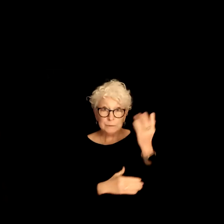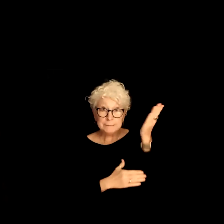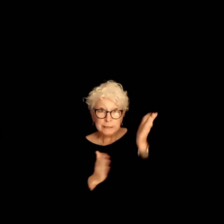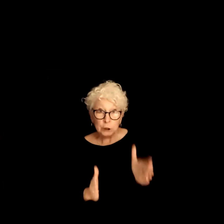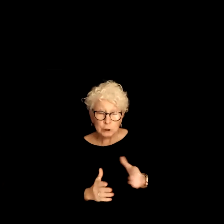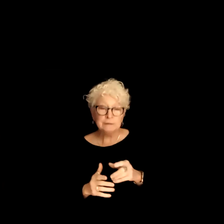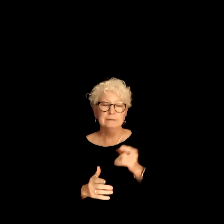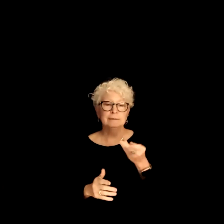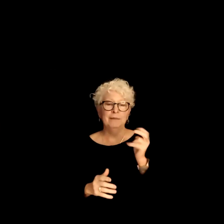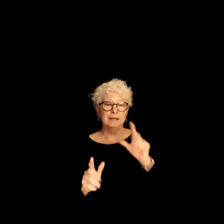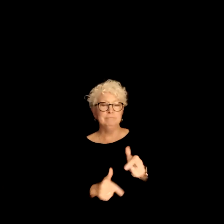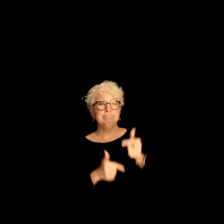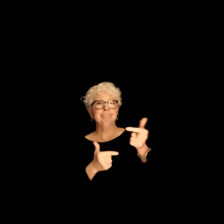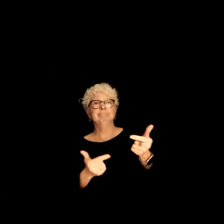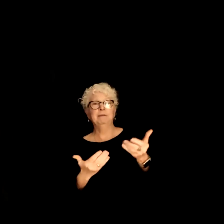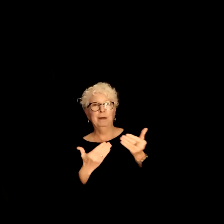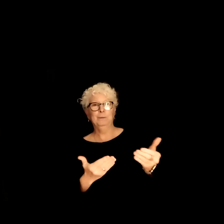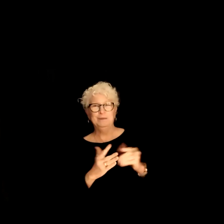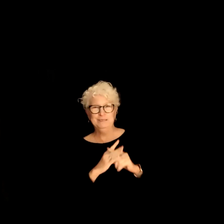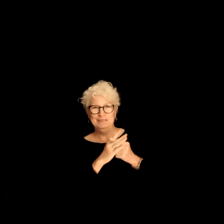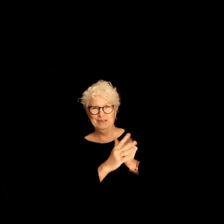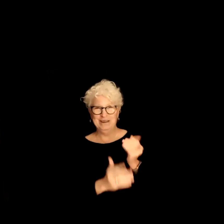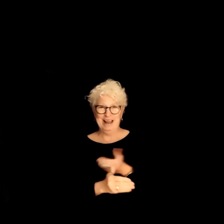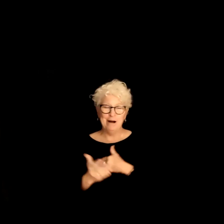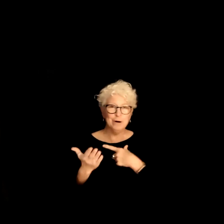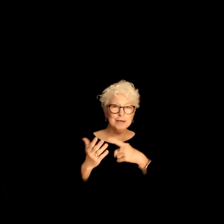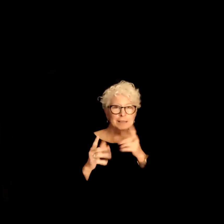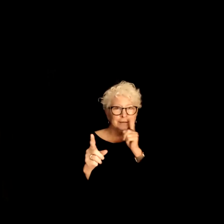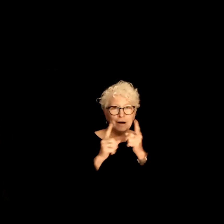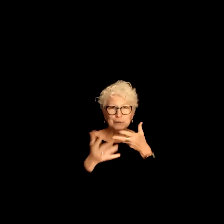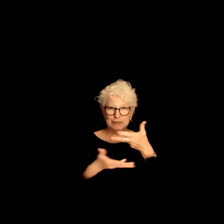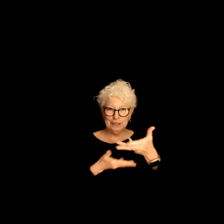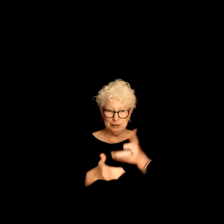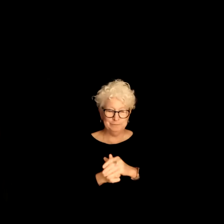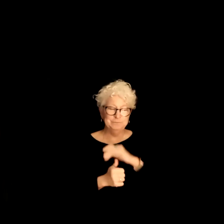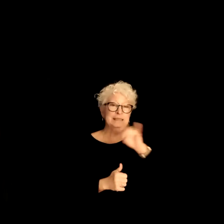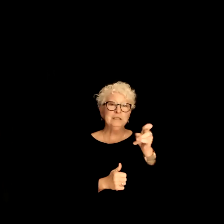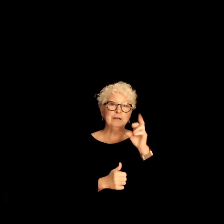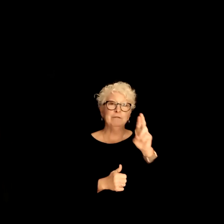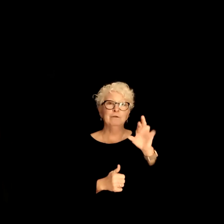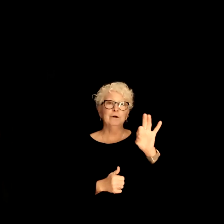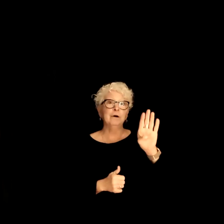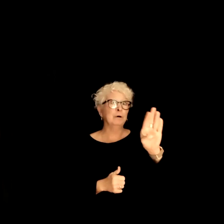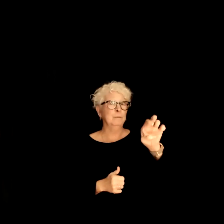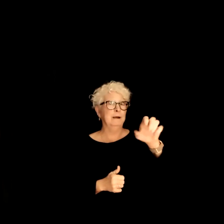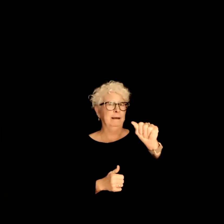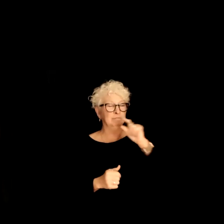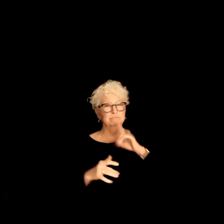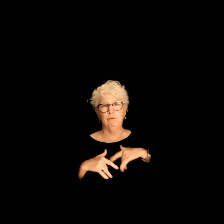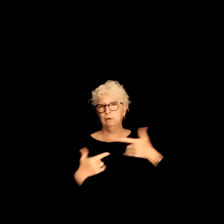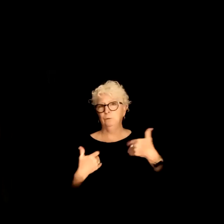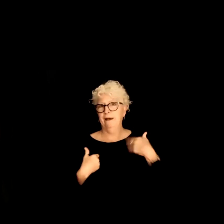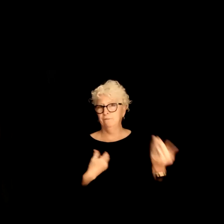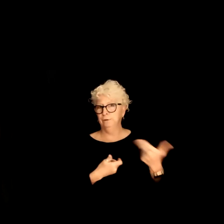into the conversation. We're extremely happy to be hosting Jennifer Brea at this event. Jennifer is an